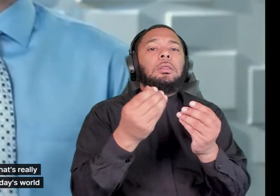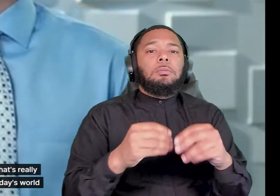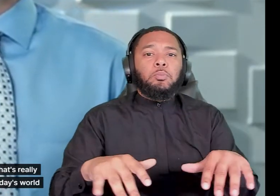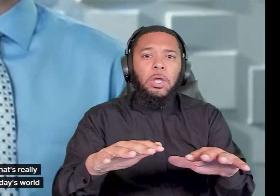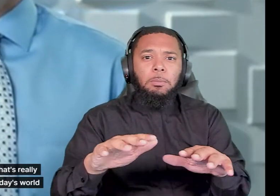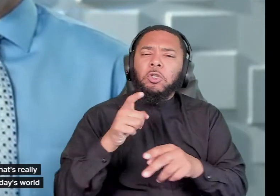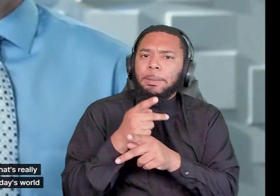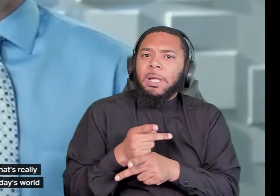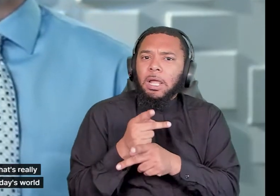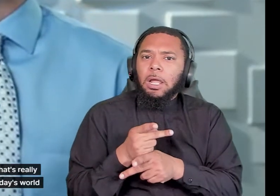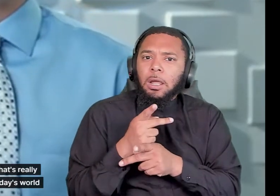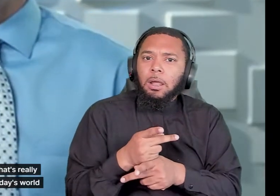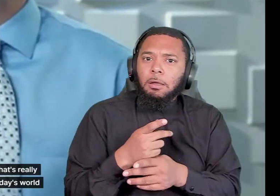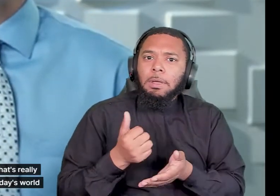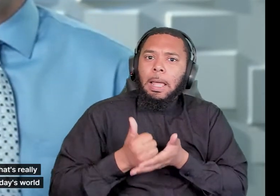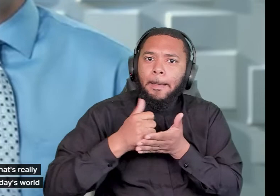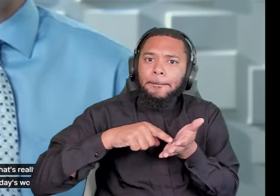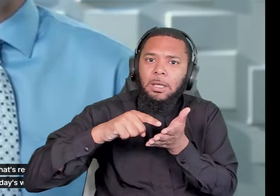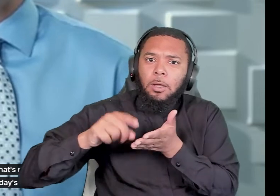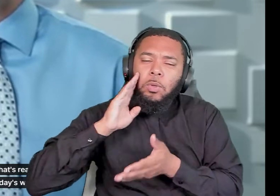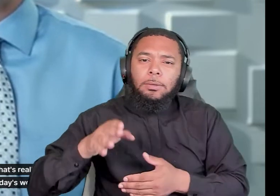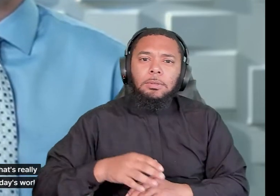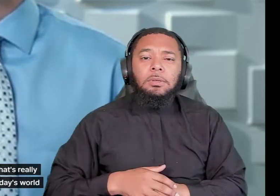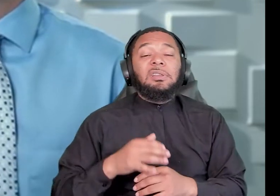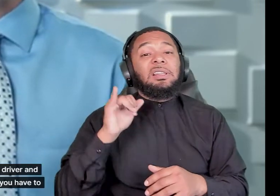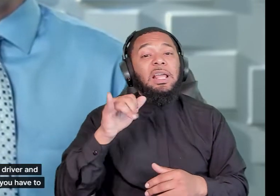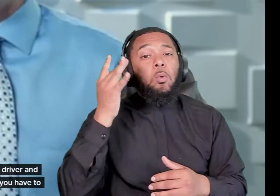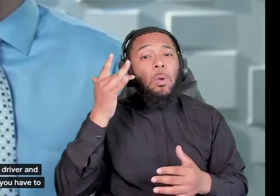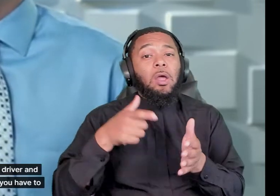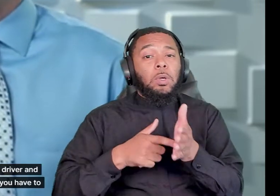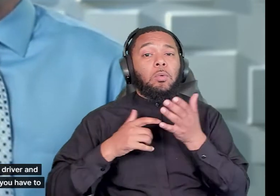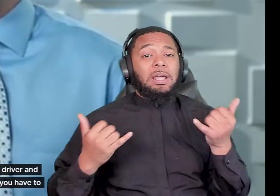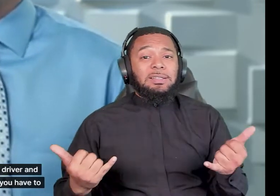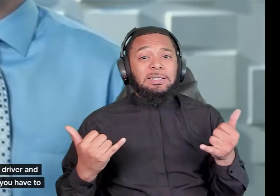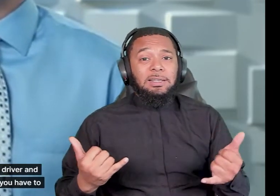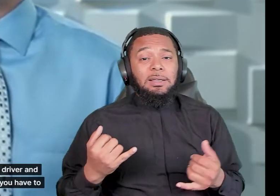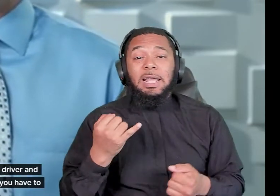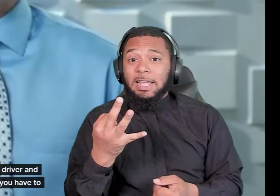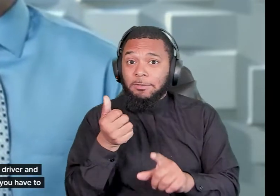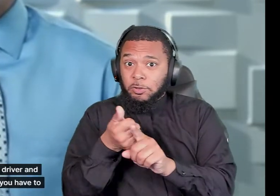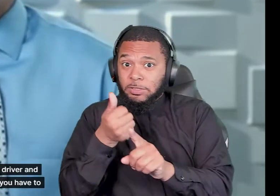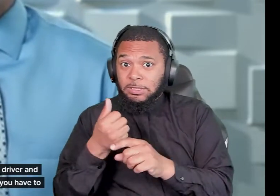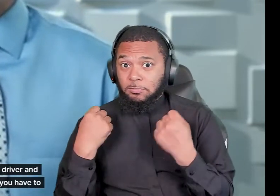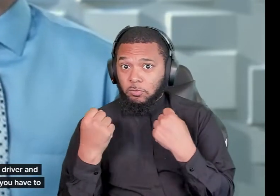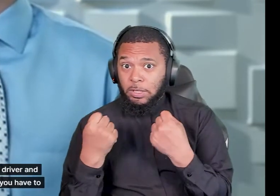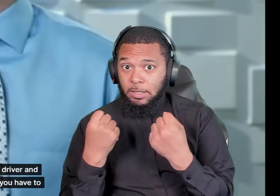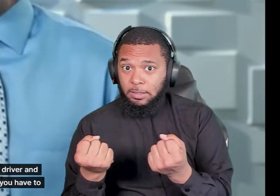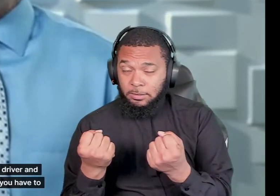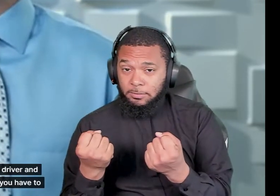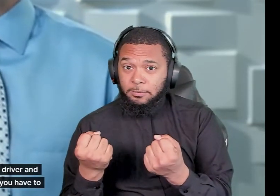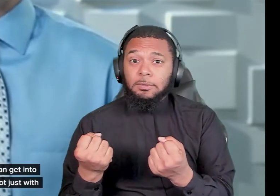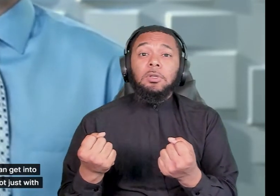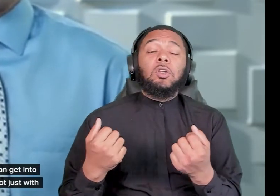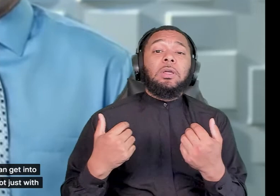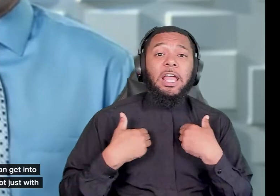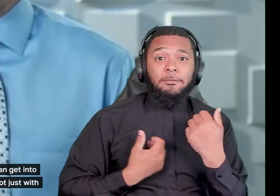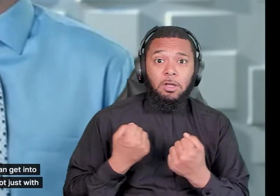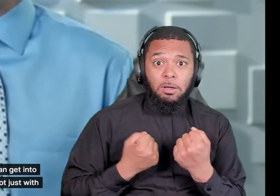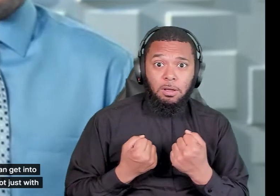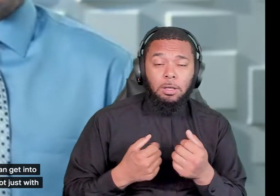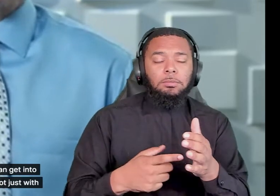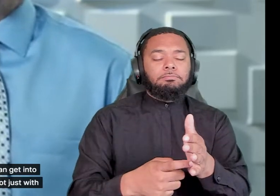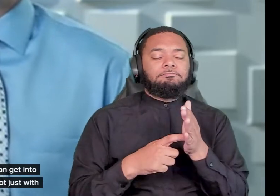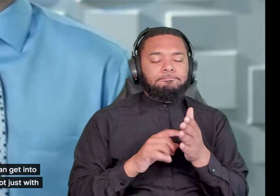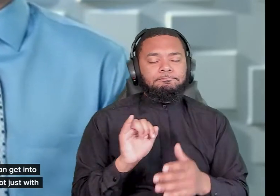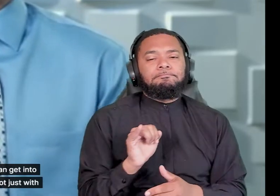And that's really why it is mandatory in today's world that if you're going to be a driver and you're going to have a car, you have to be insured.